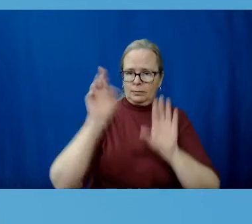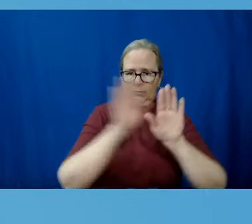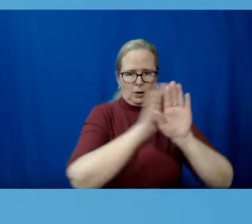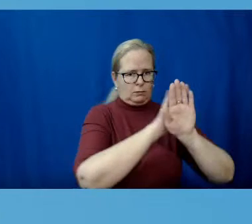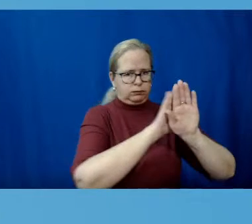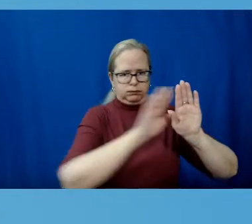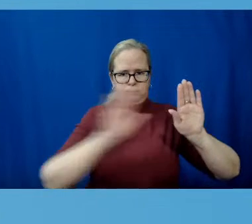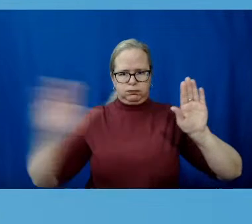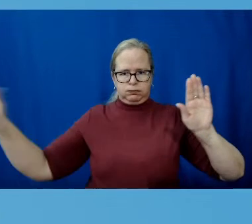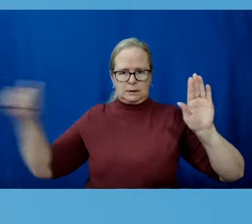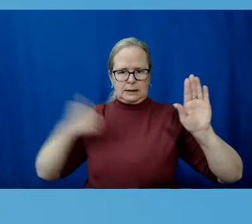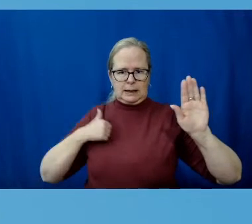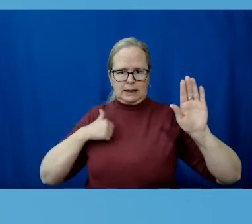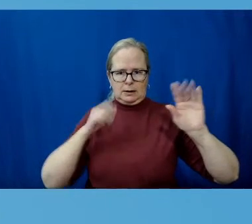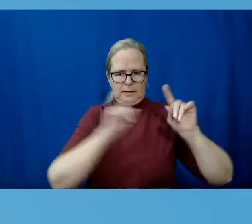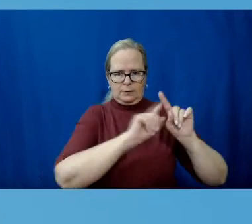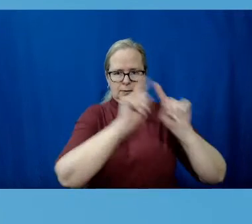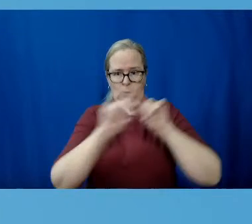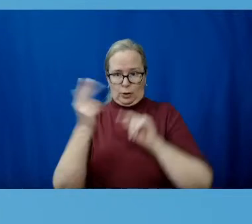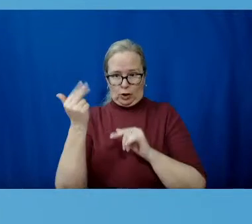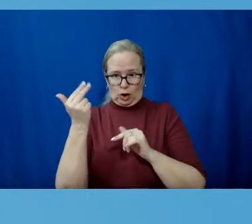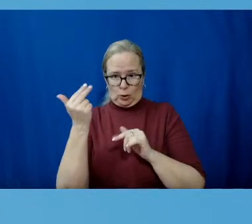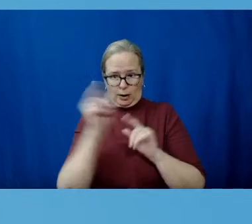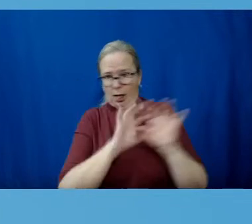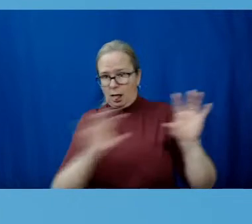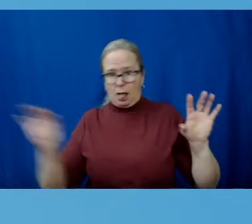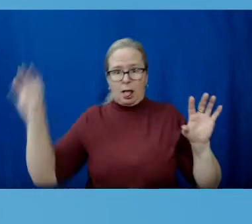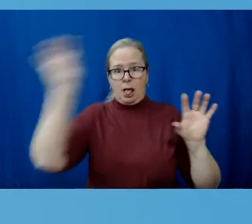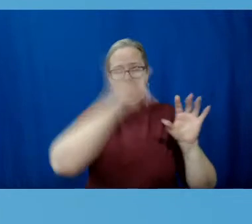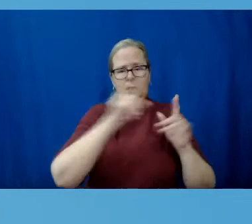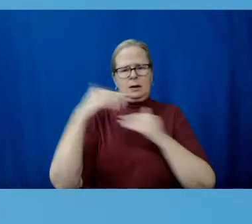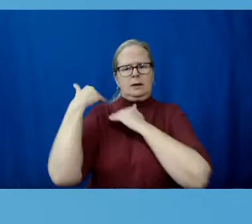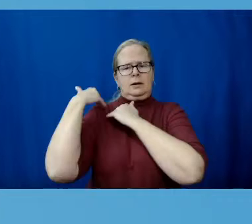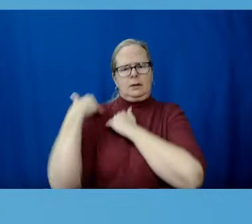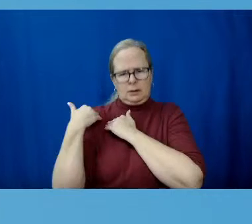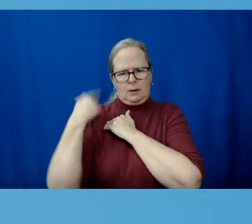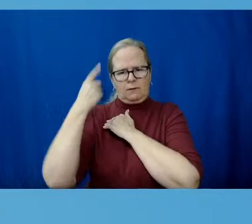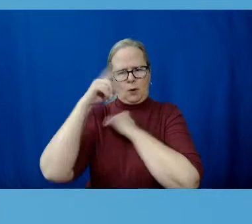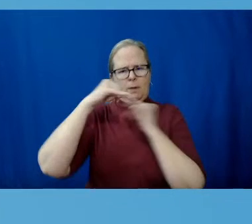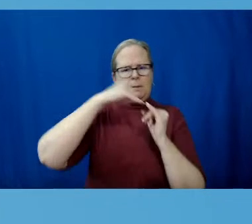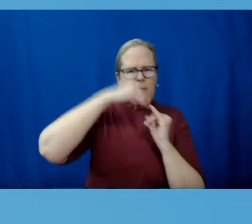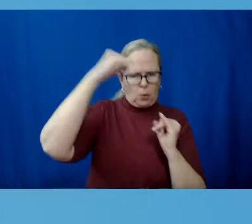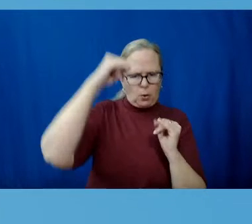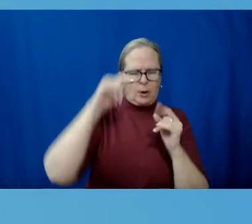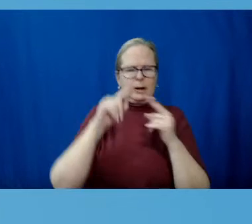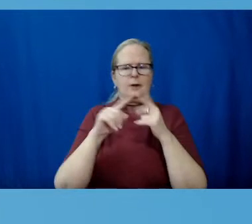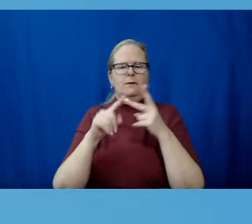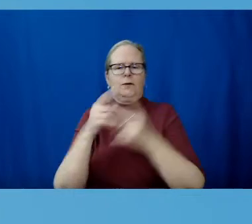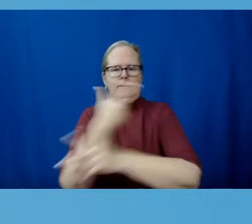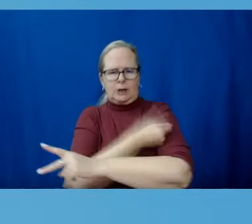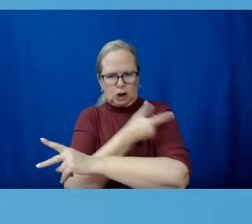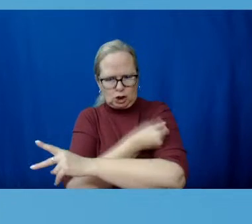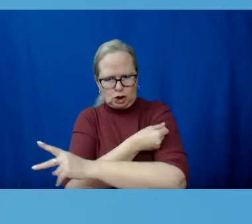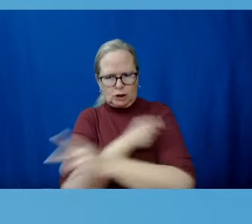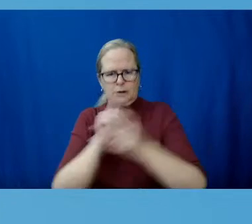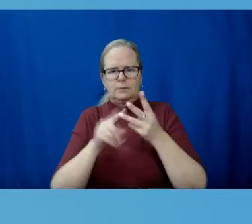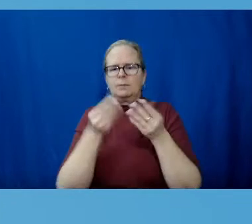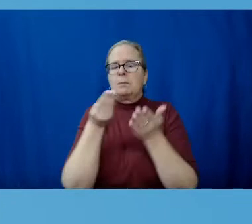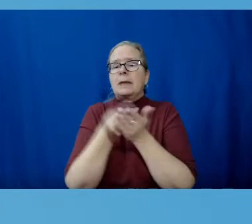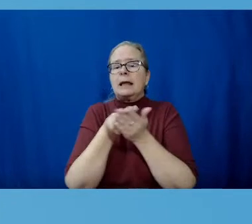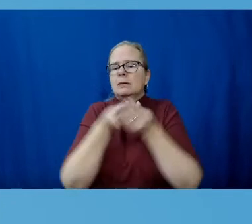responsible for acquiring vaccines. The federal government was providing economic supports for individuals and